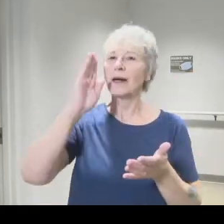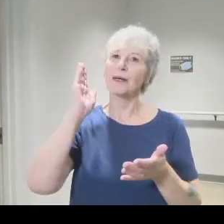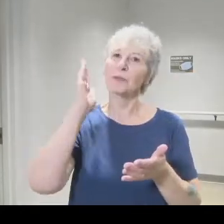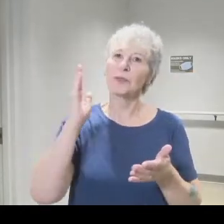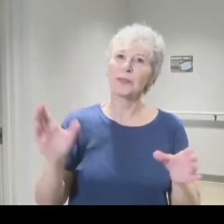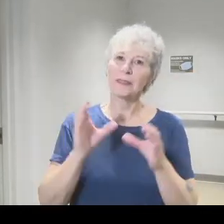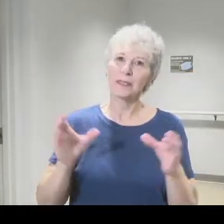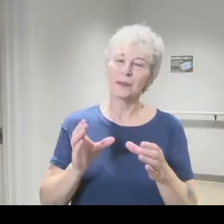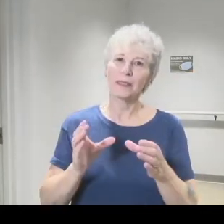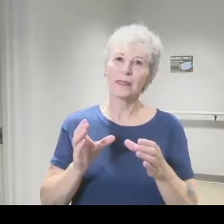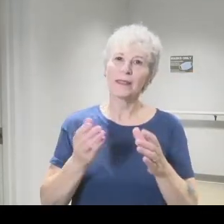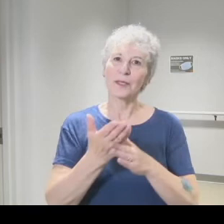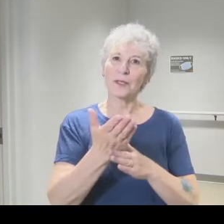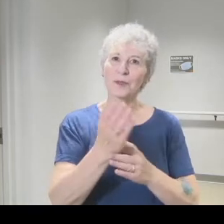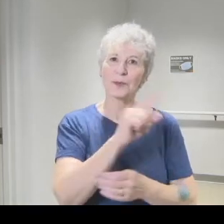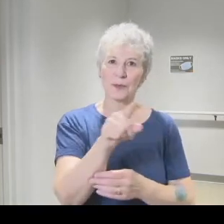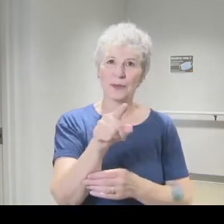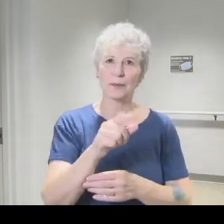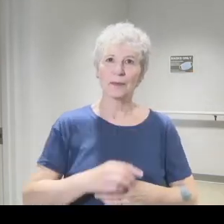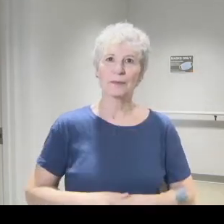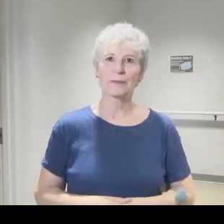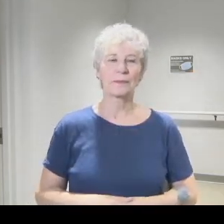in and through you.